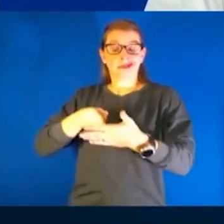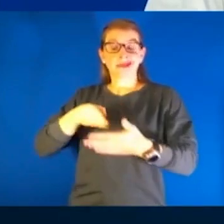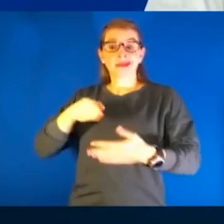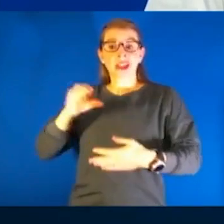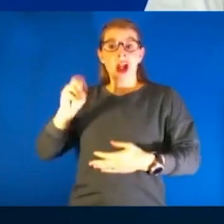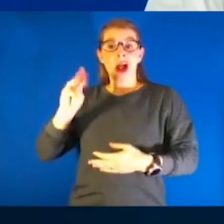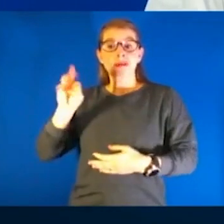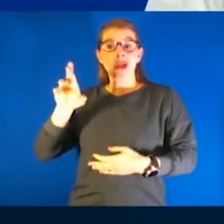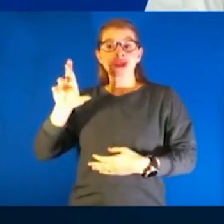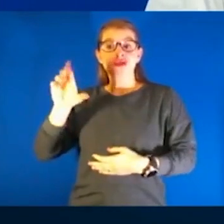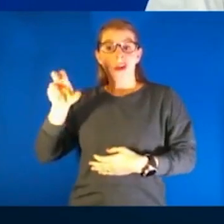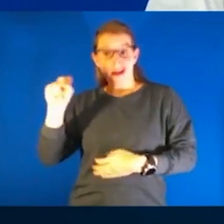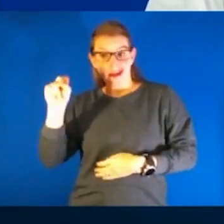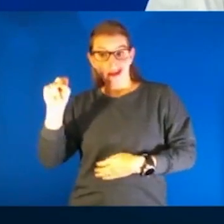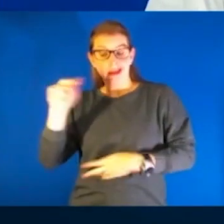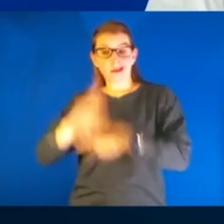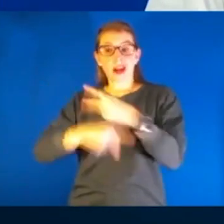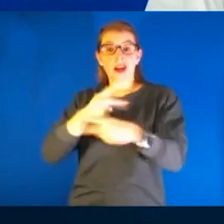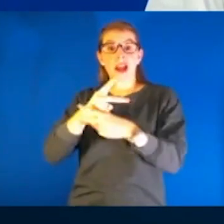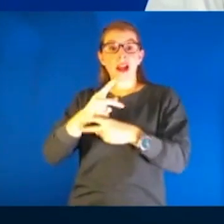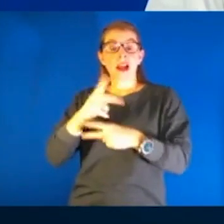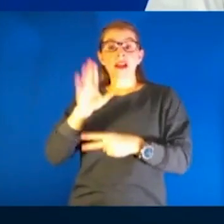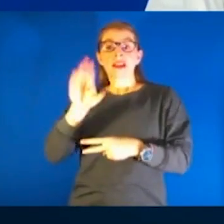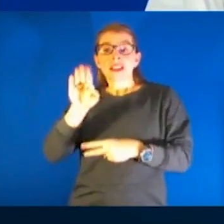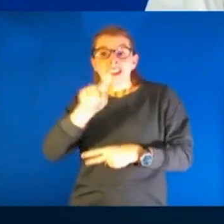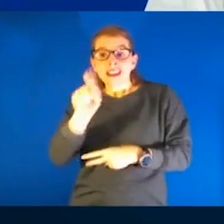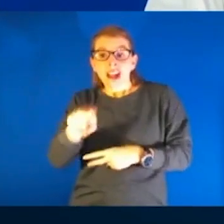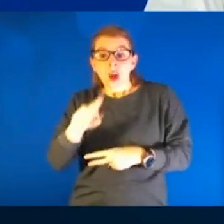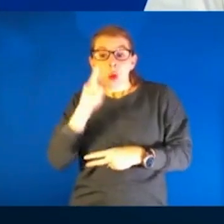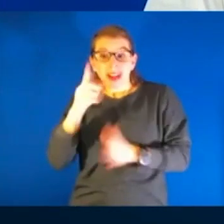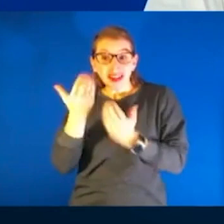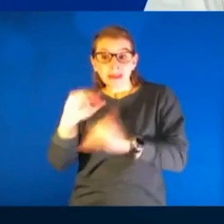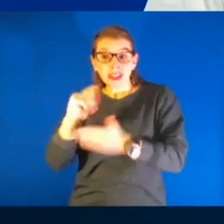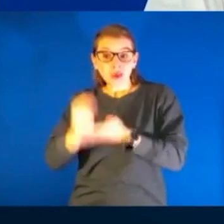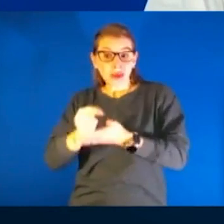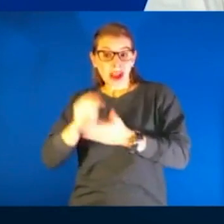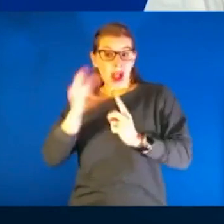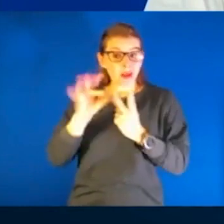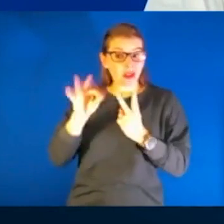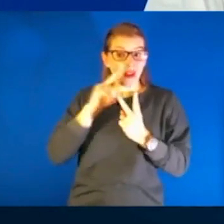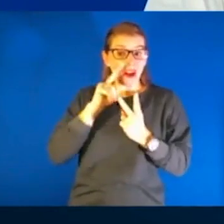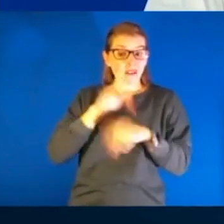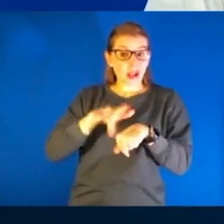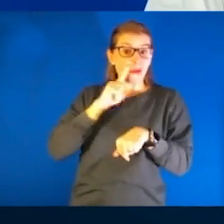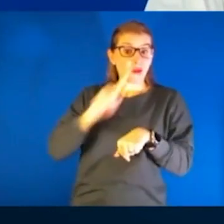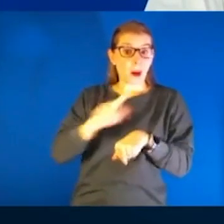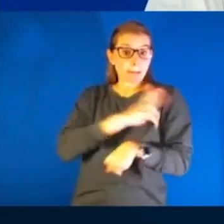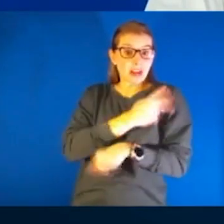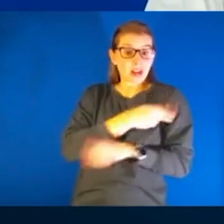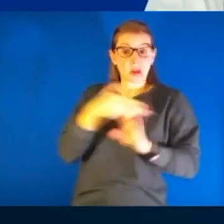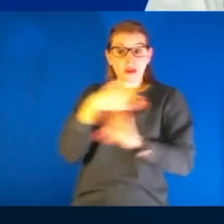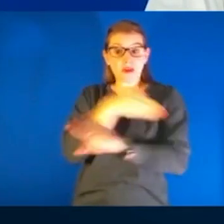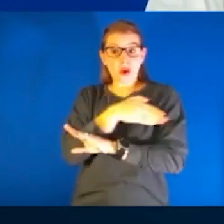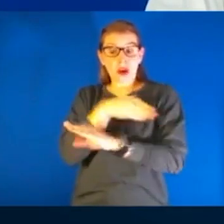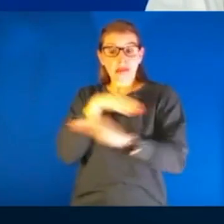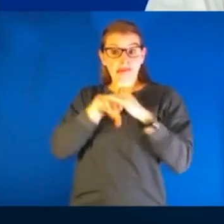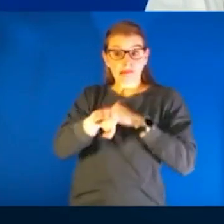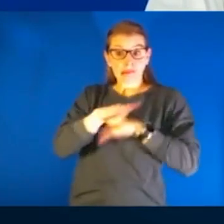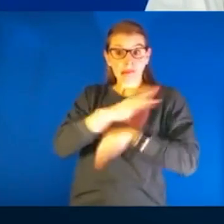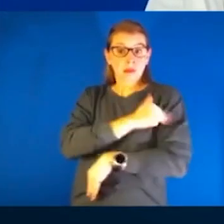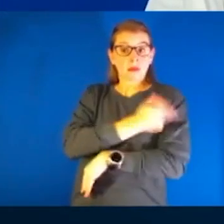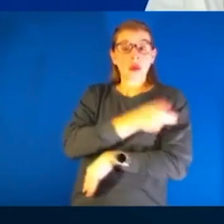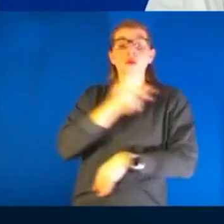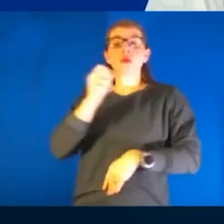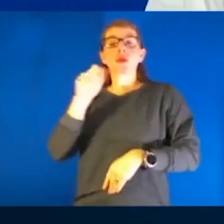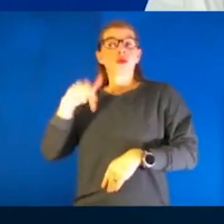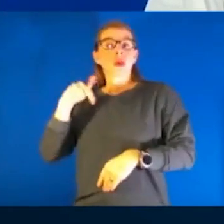ask the doctors, do you think will this limit treatment options available for patients before they enter the hospital should this